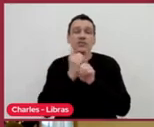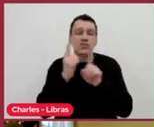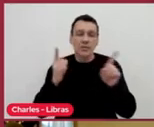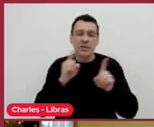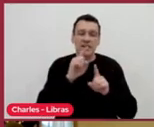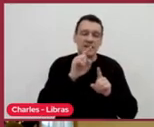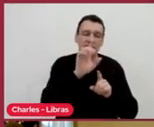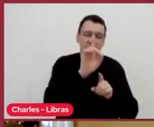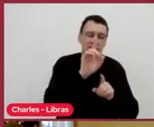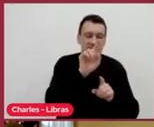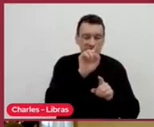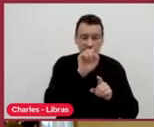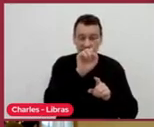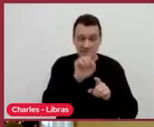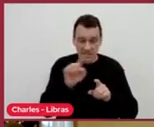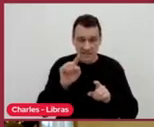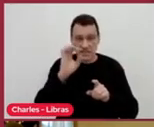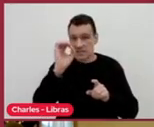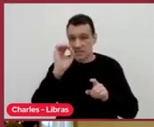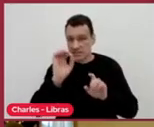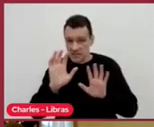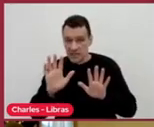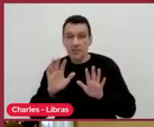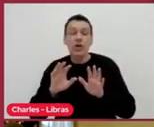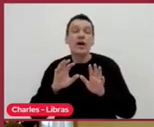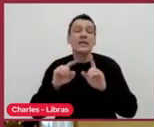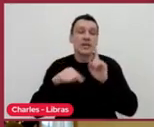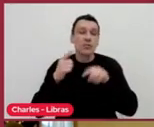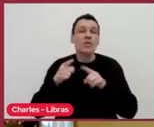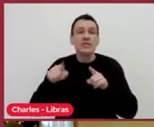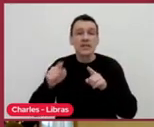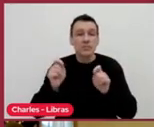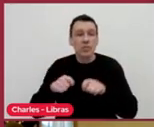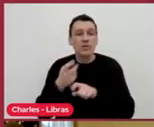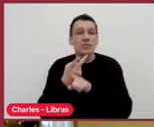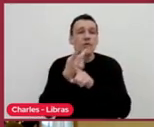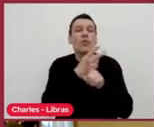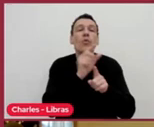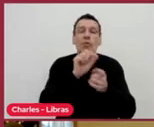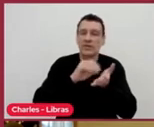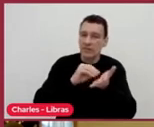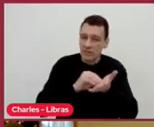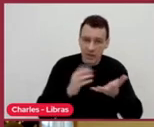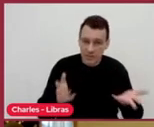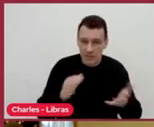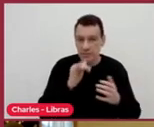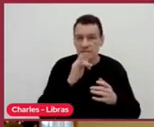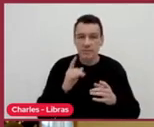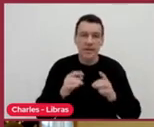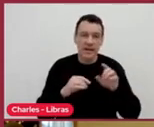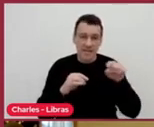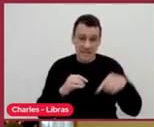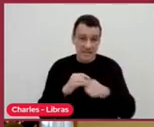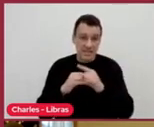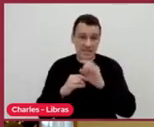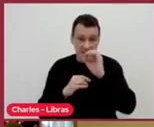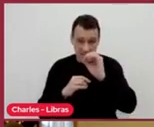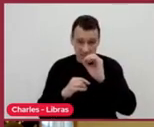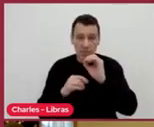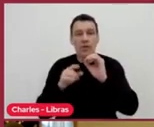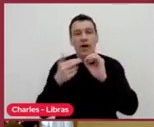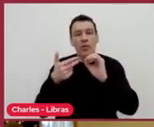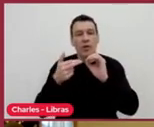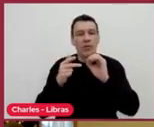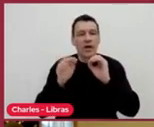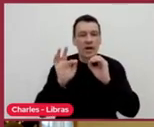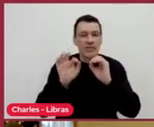and now I can call what's missing. And in this case, G0 and F88. So this